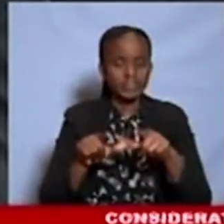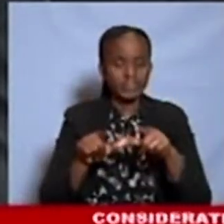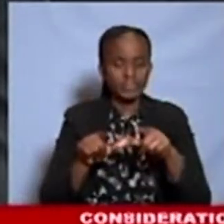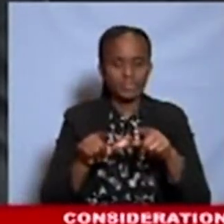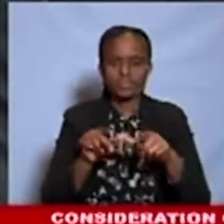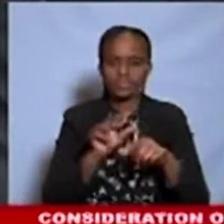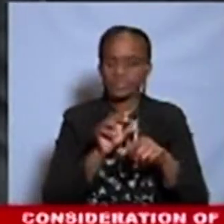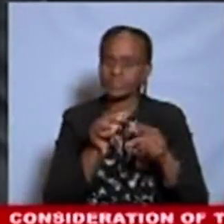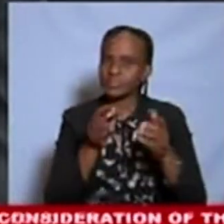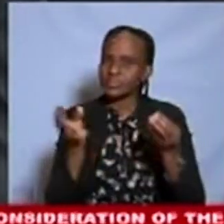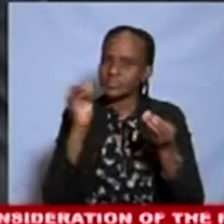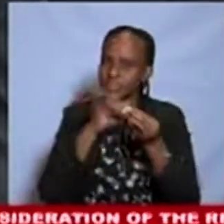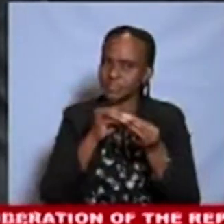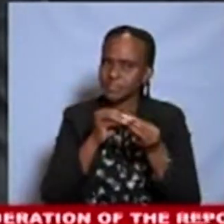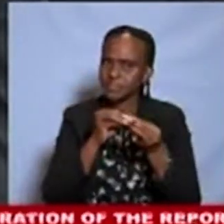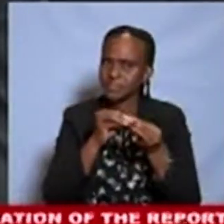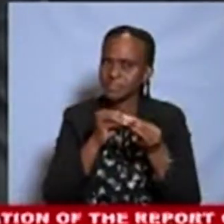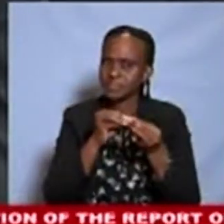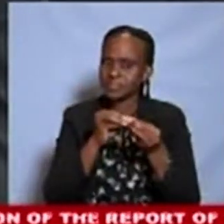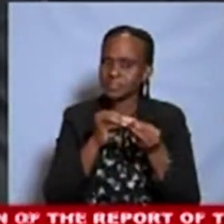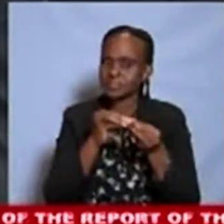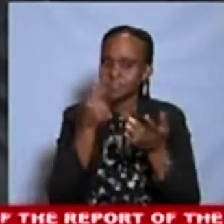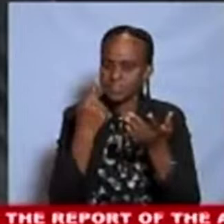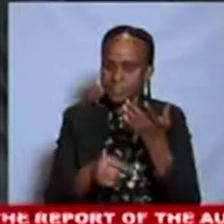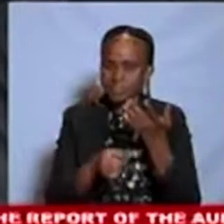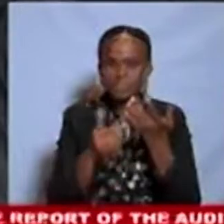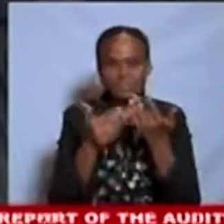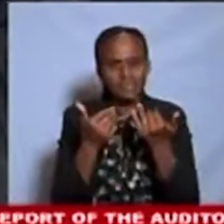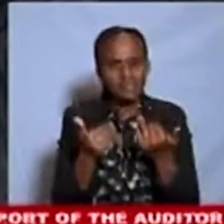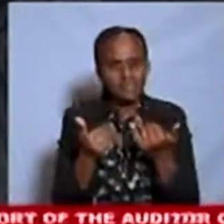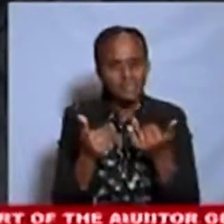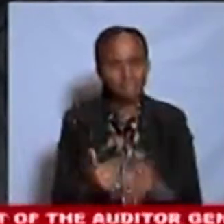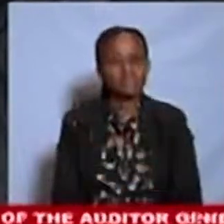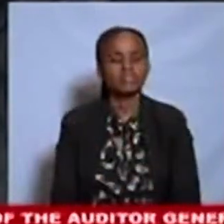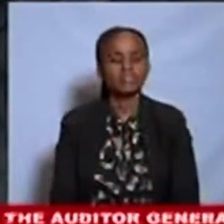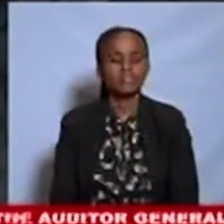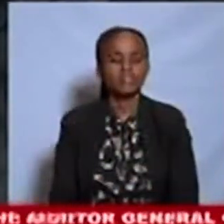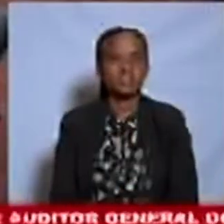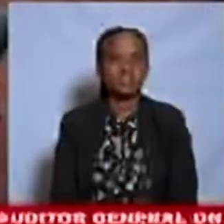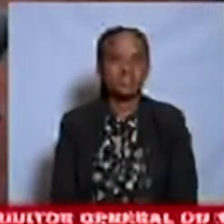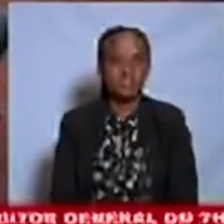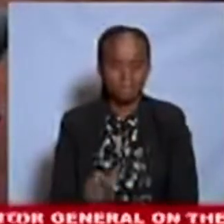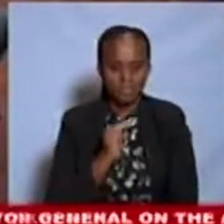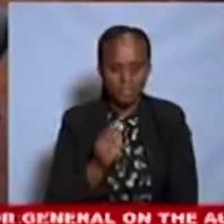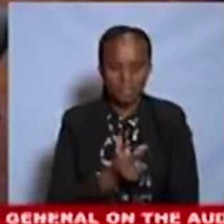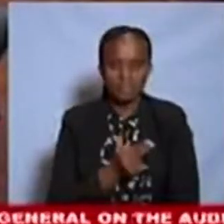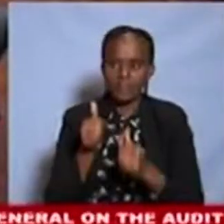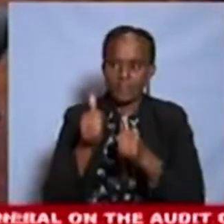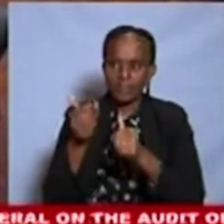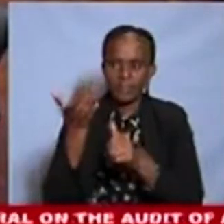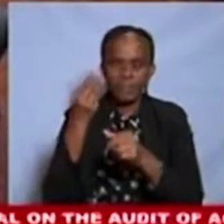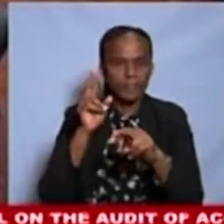contract has been awarded. Now, what is the status? No, we have not made the follow-up, Chair.